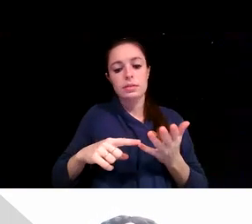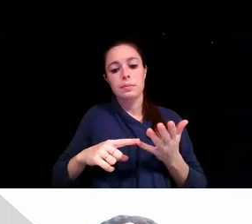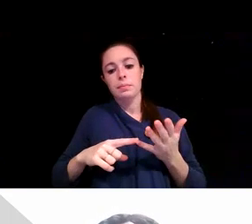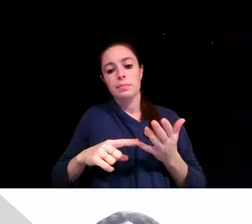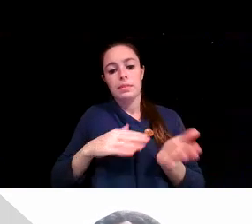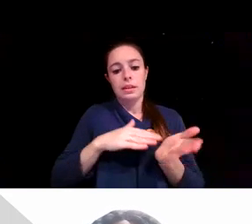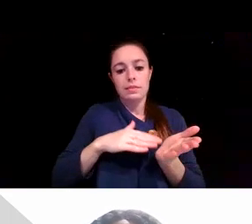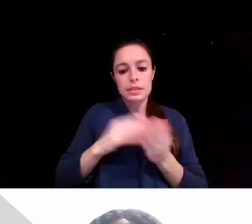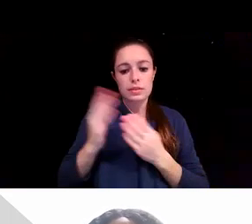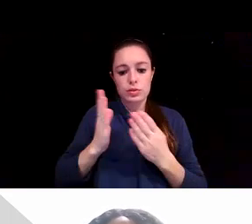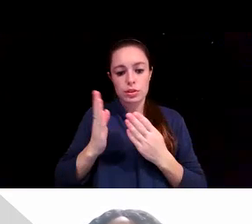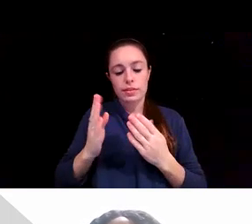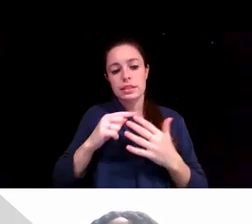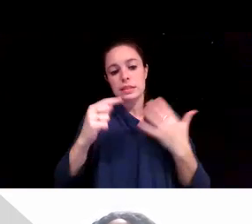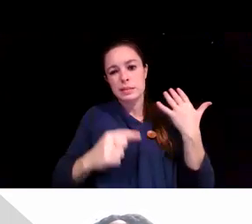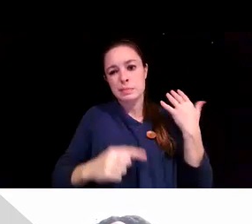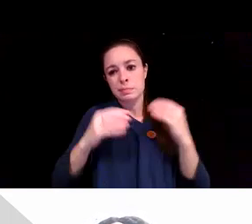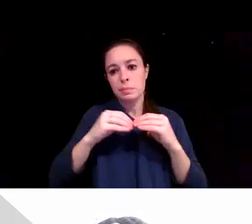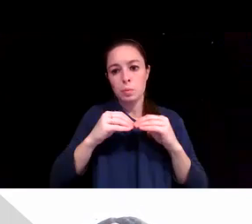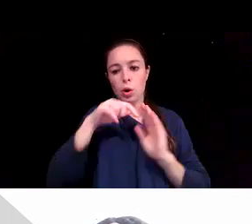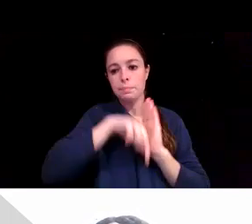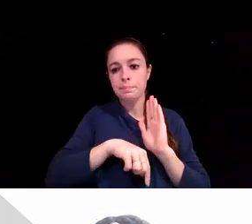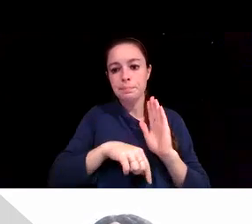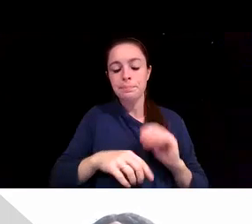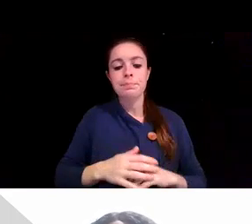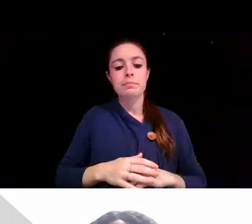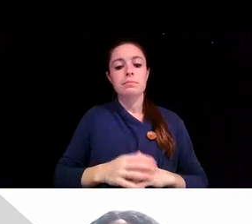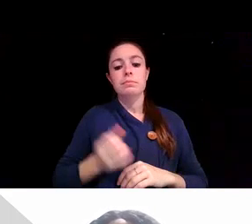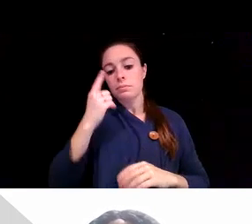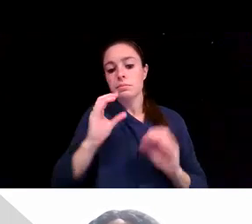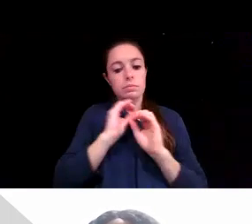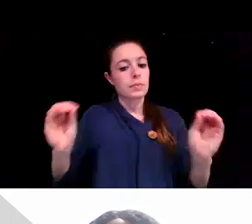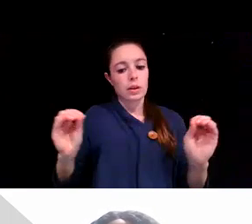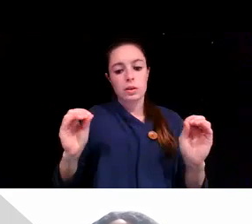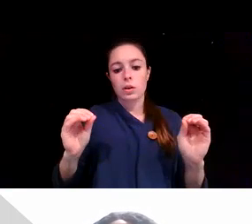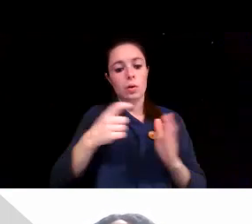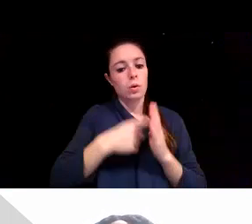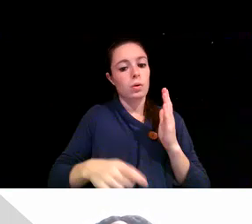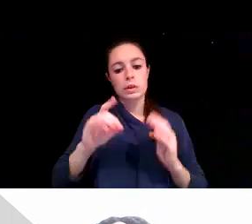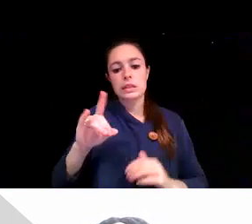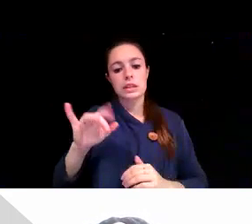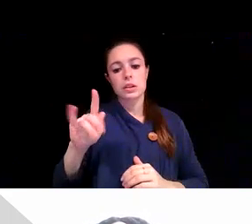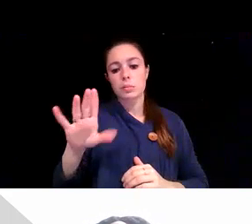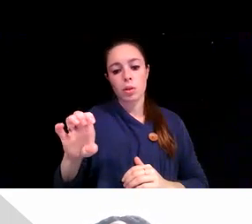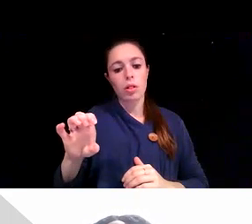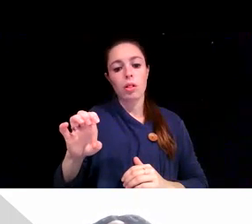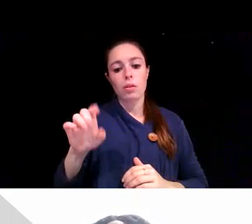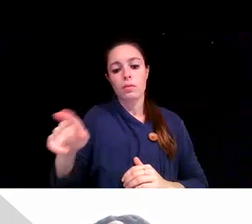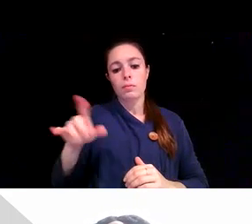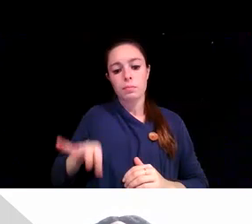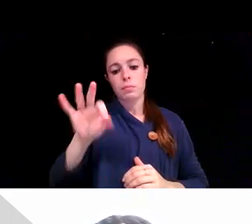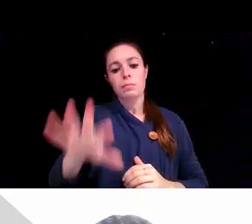services, among others. There is no deductible under the Essential Plan program, and there is very